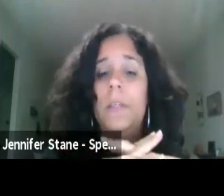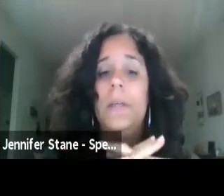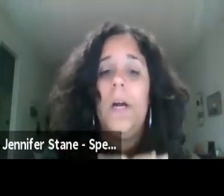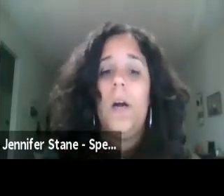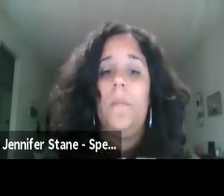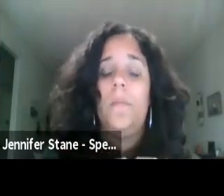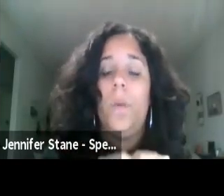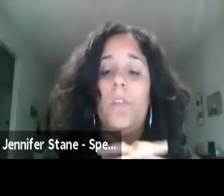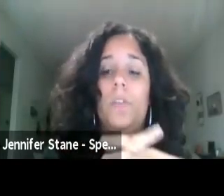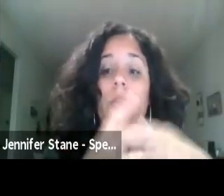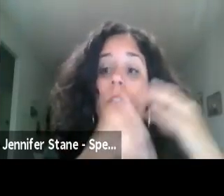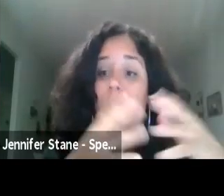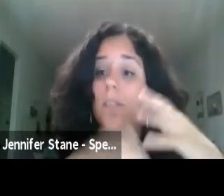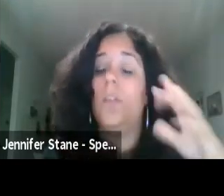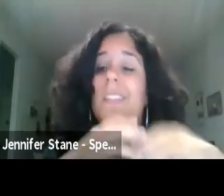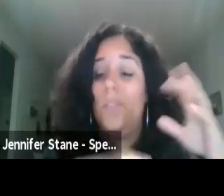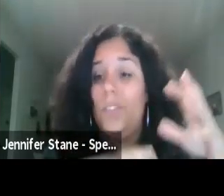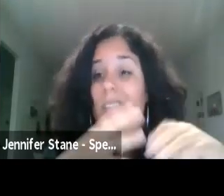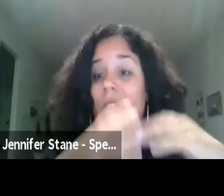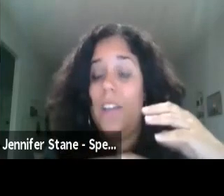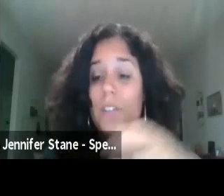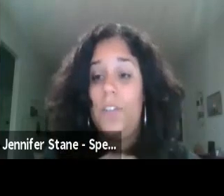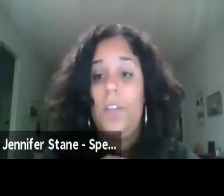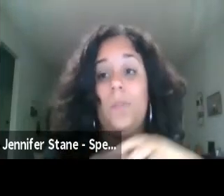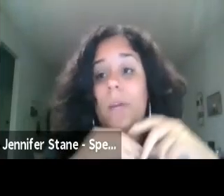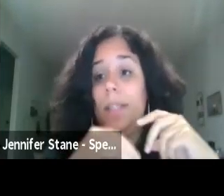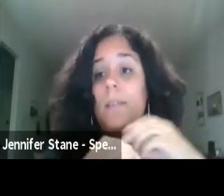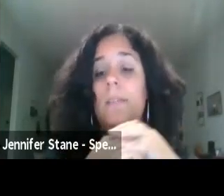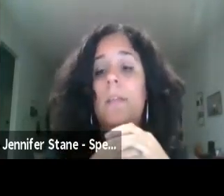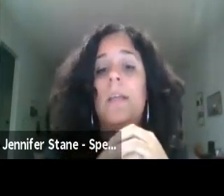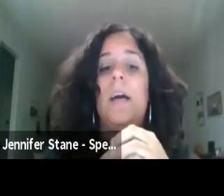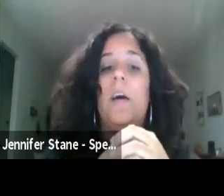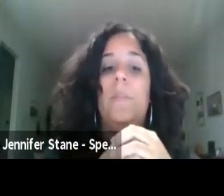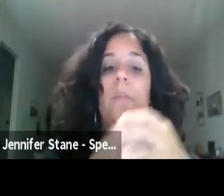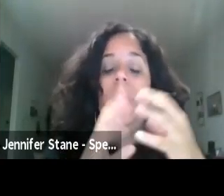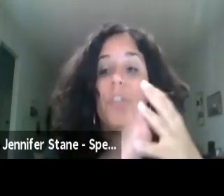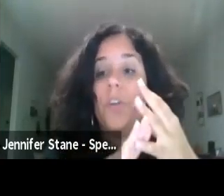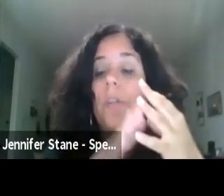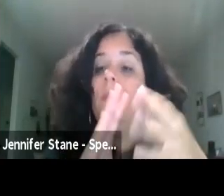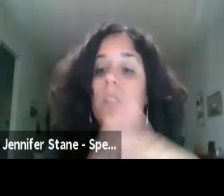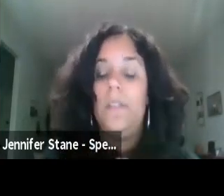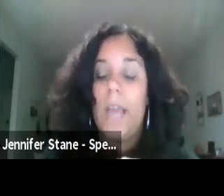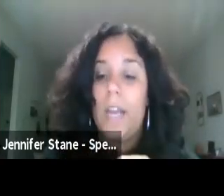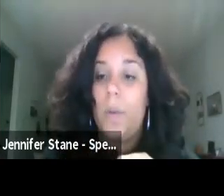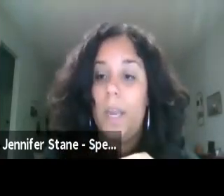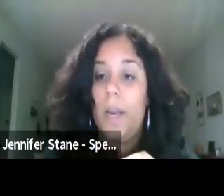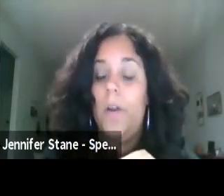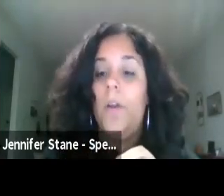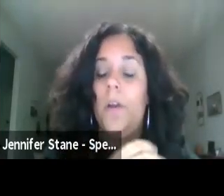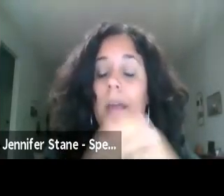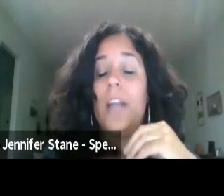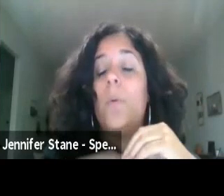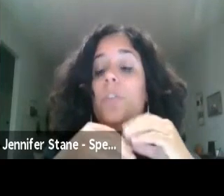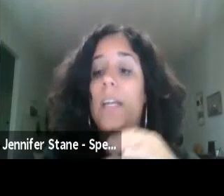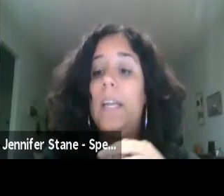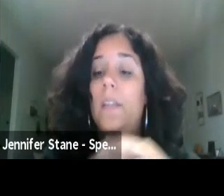providers. We also do students, so like dental students, dental hygiene students, dental residents, to make sure that they're receiving the adequate care